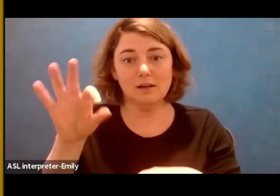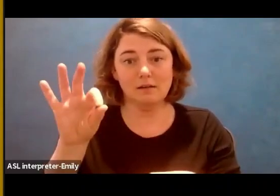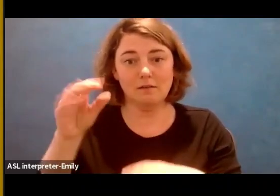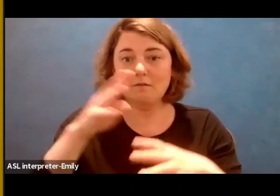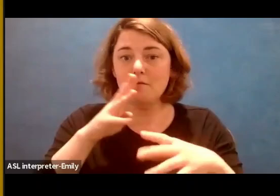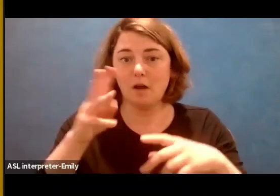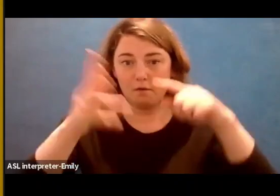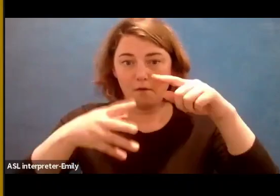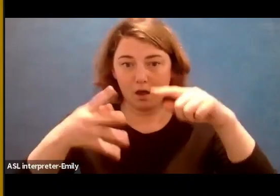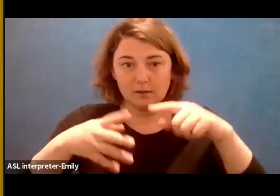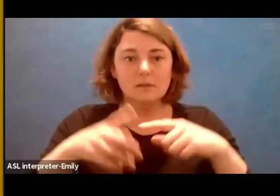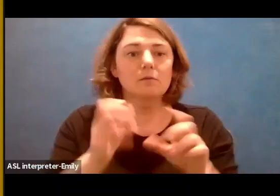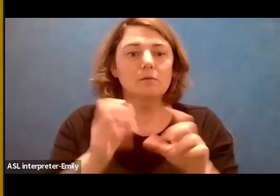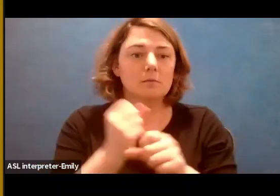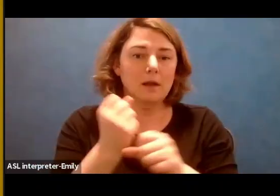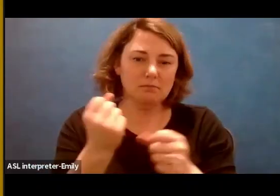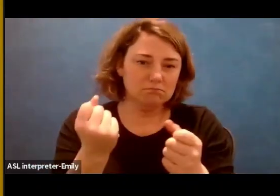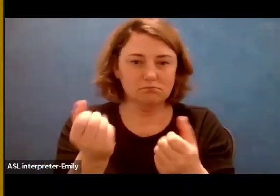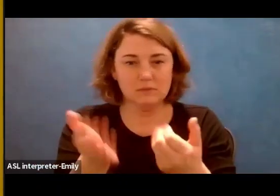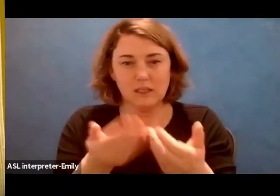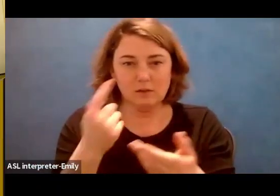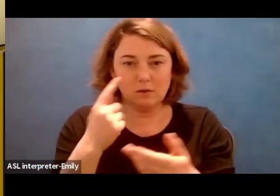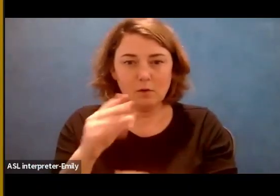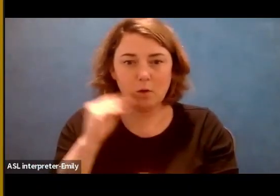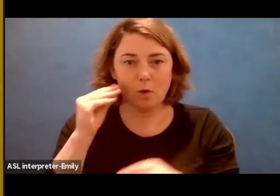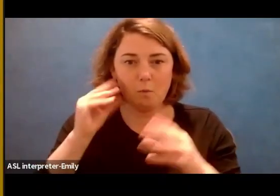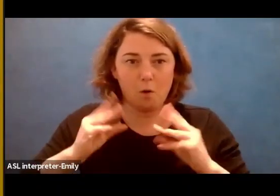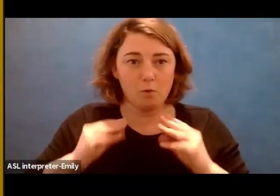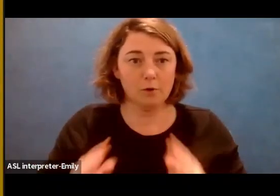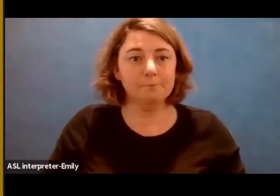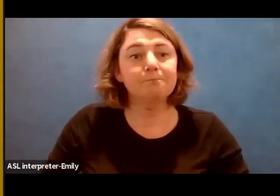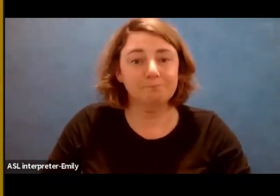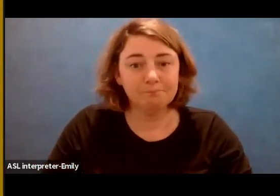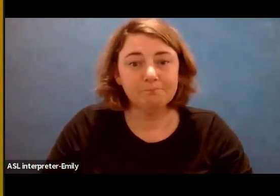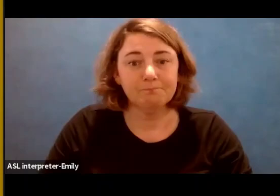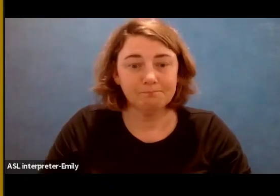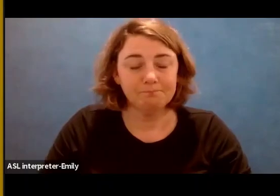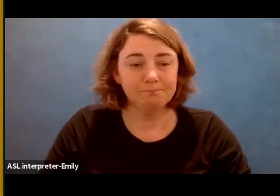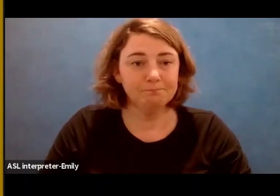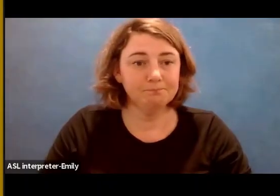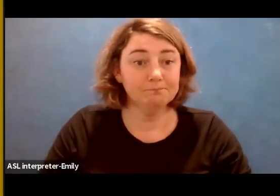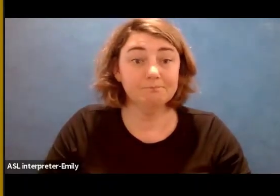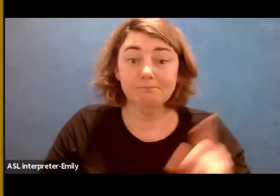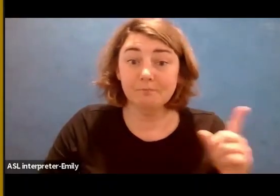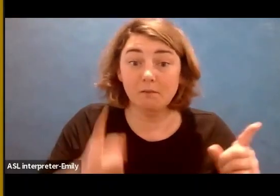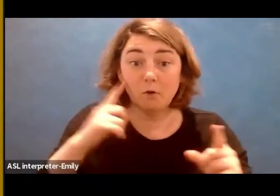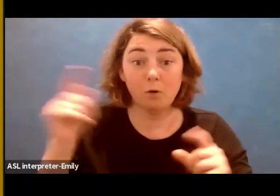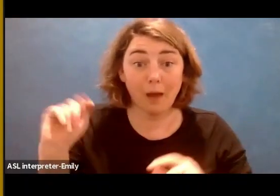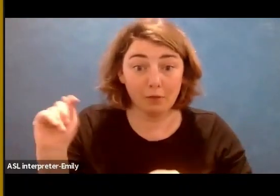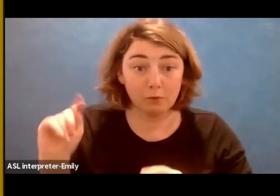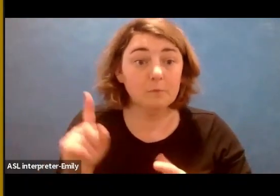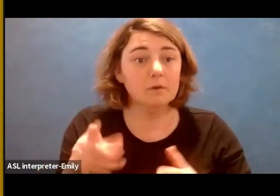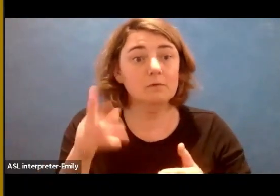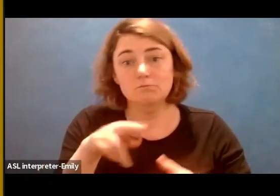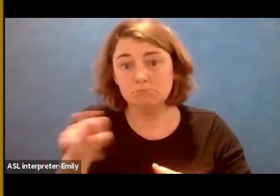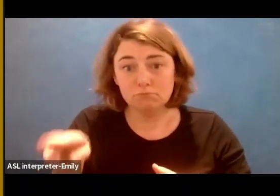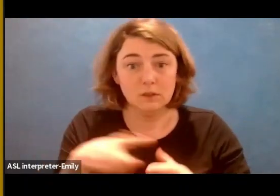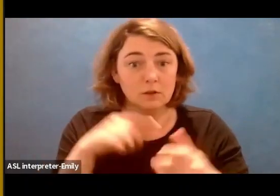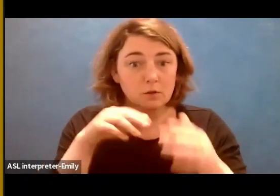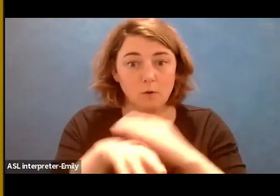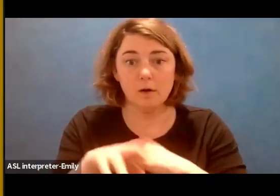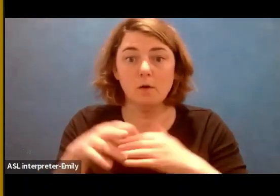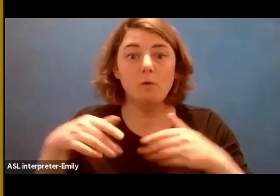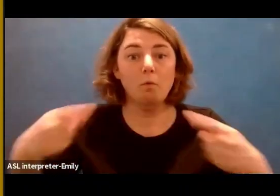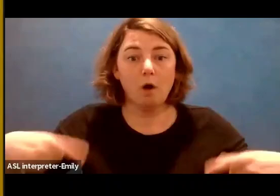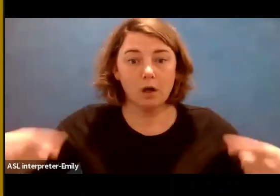all make things much easier on the homeowner. Next slide. considerations for bathrooms, walk-in or roll-in showers,